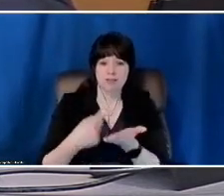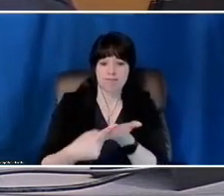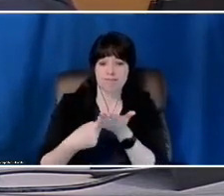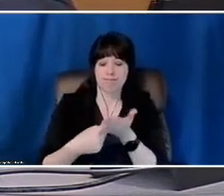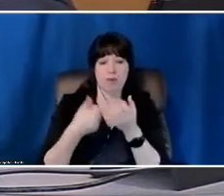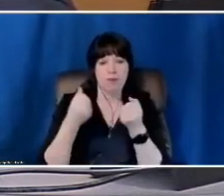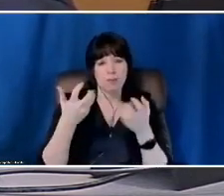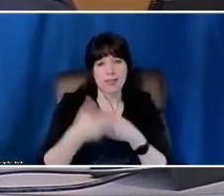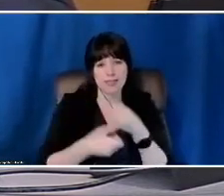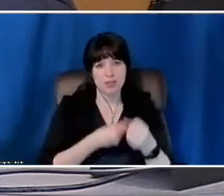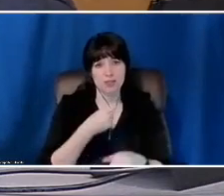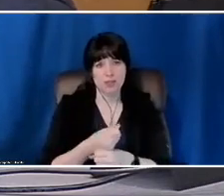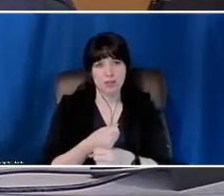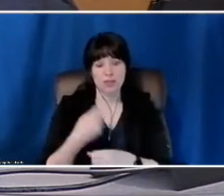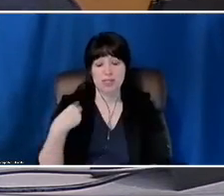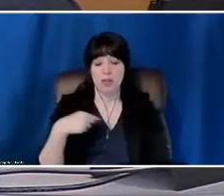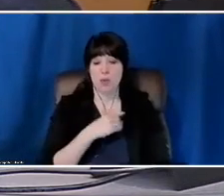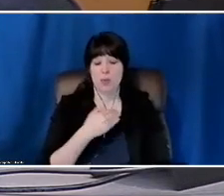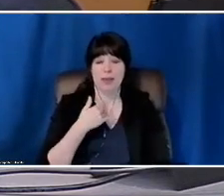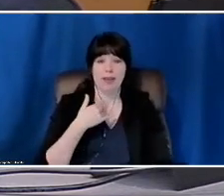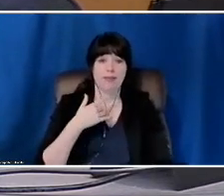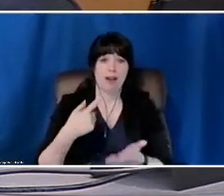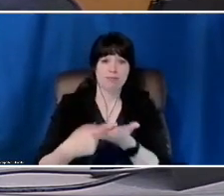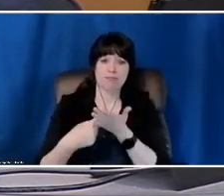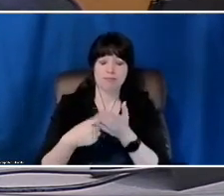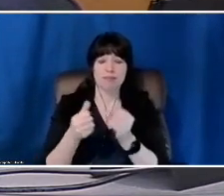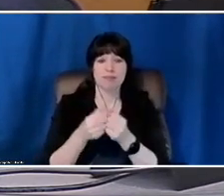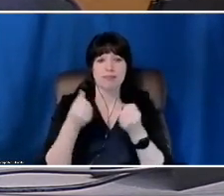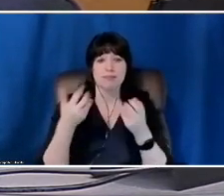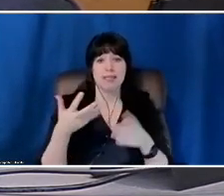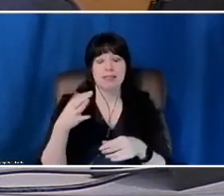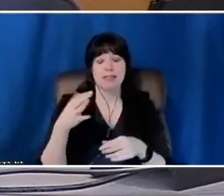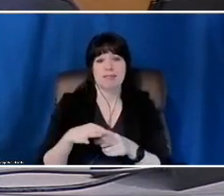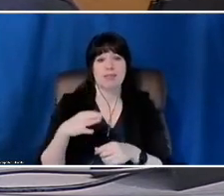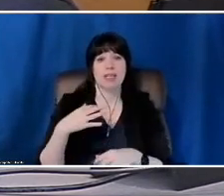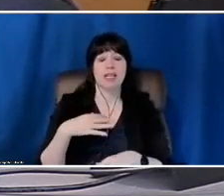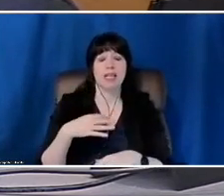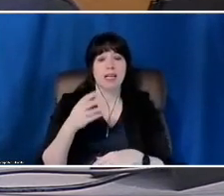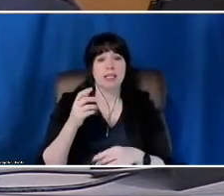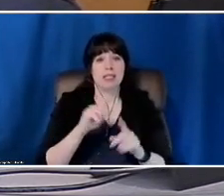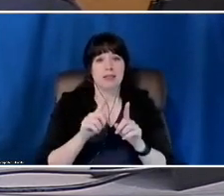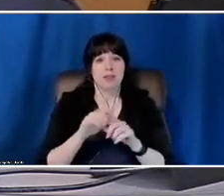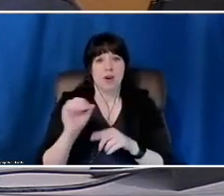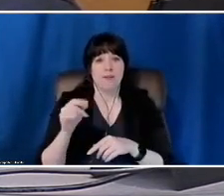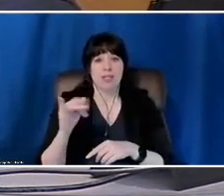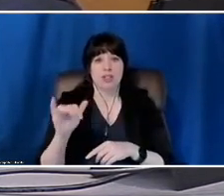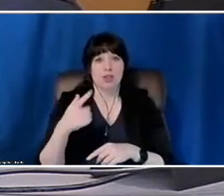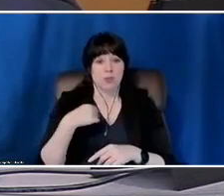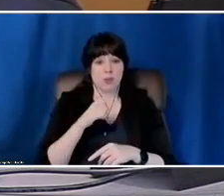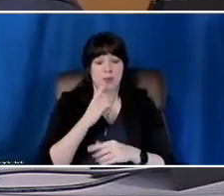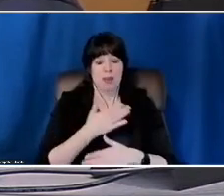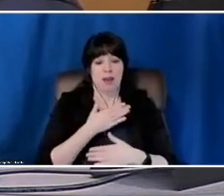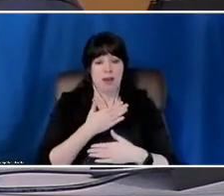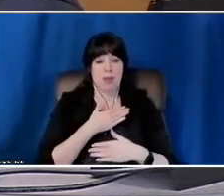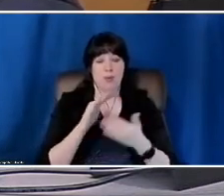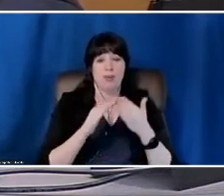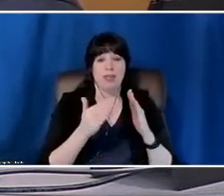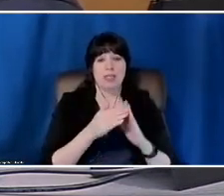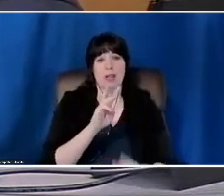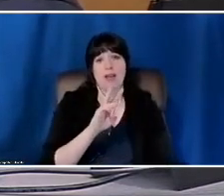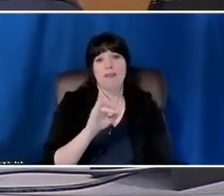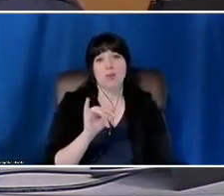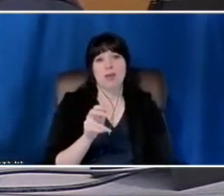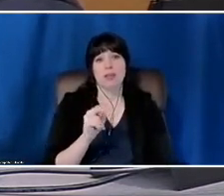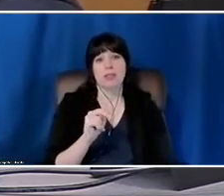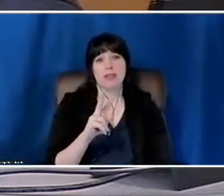years. We've had conversations with a number of elected officials. We were really pleased when the city of Wilsonville recently contacted us